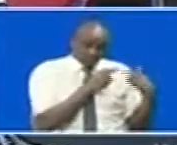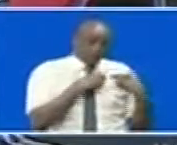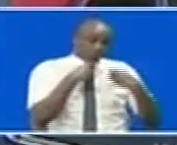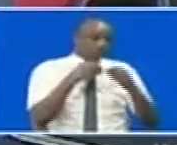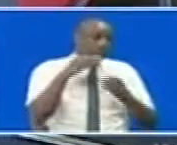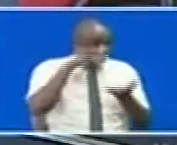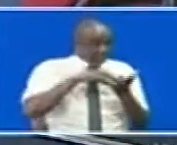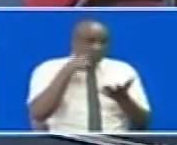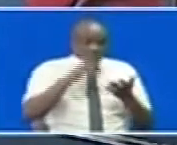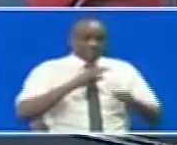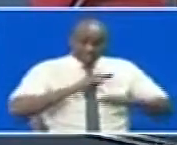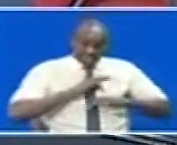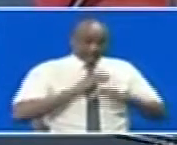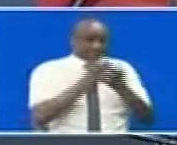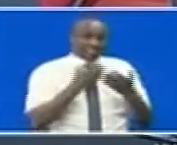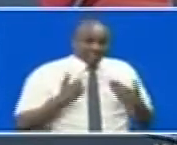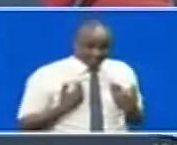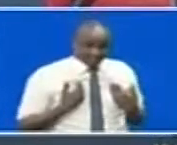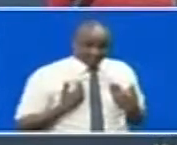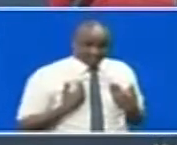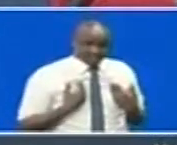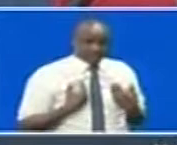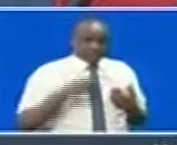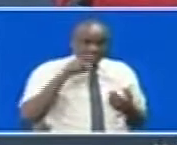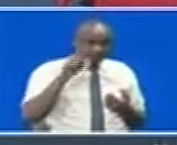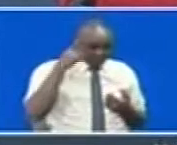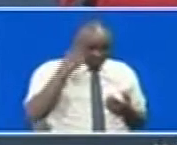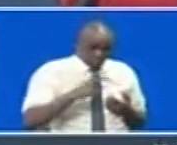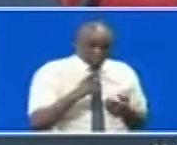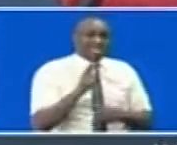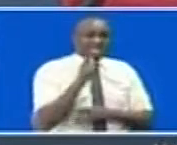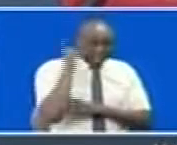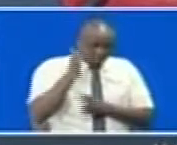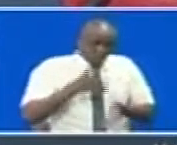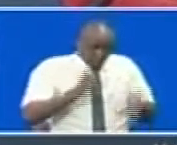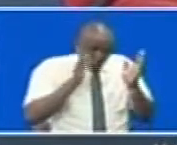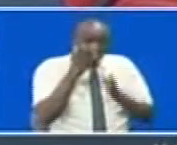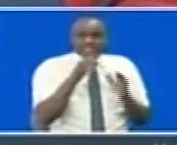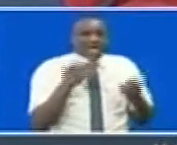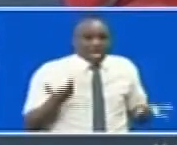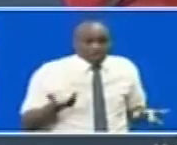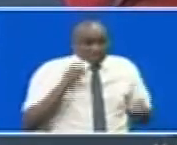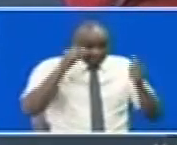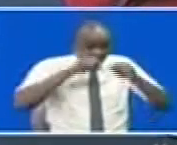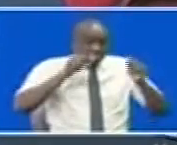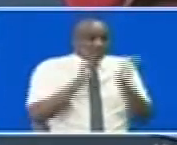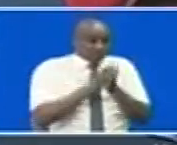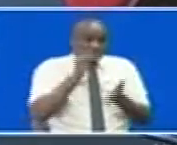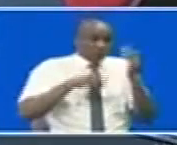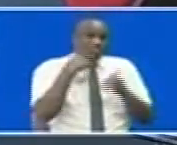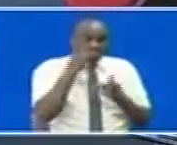case and decides we have enough to charge them. What is the legal framework for this, and do you agree with what the chair is